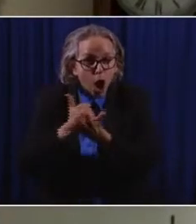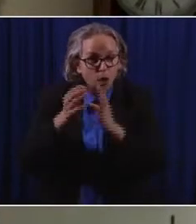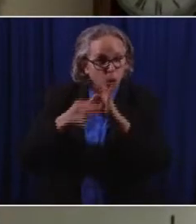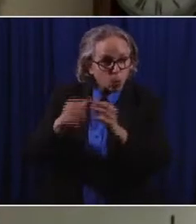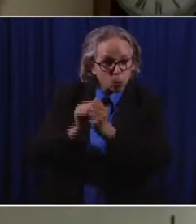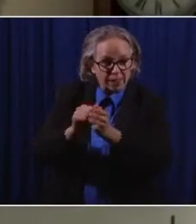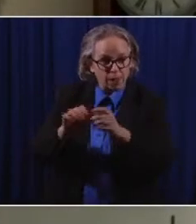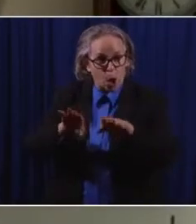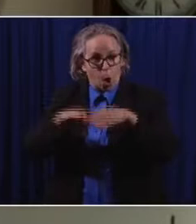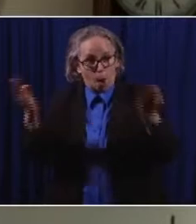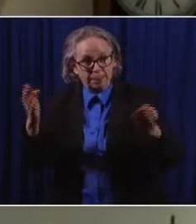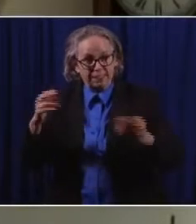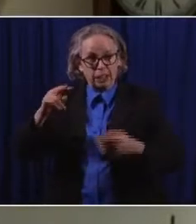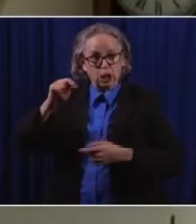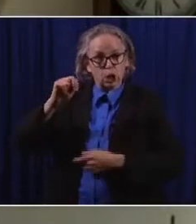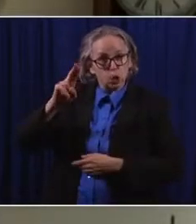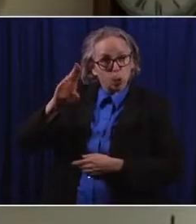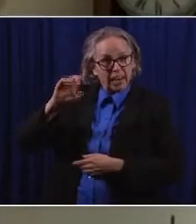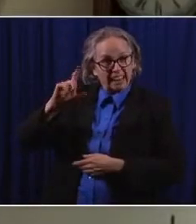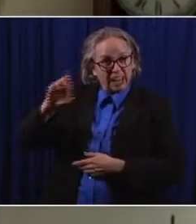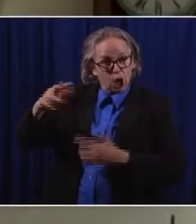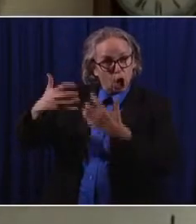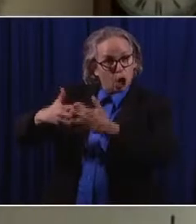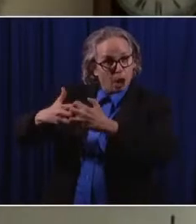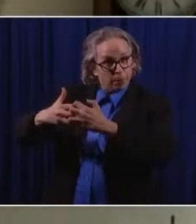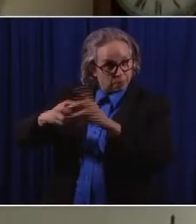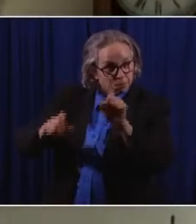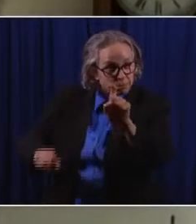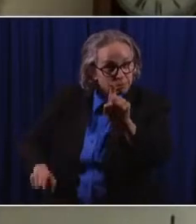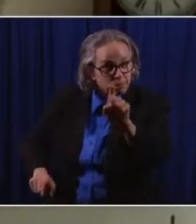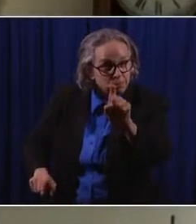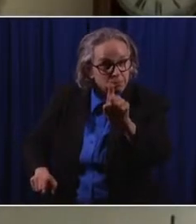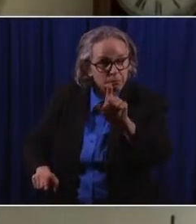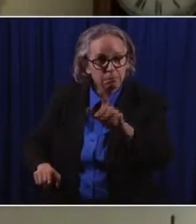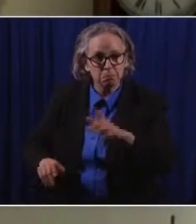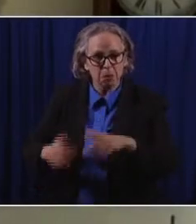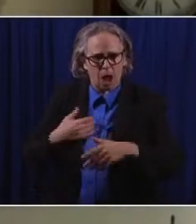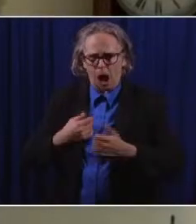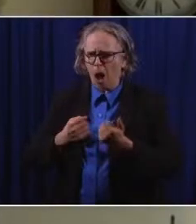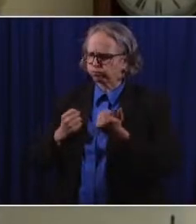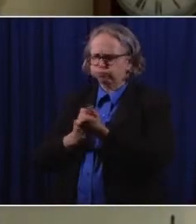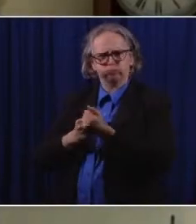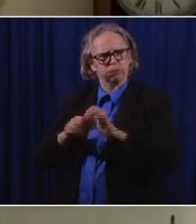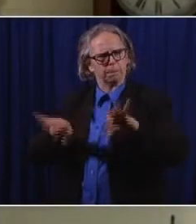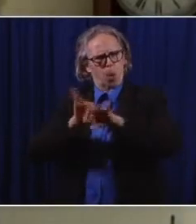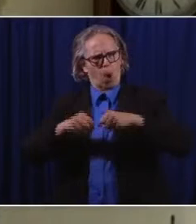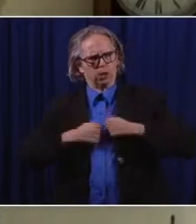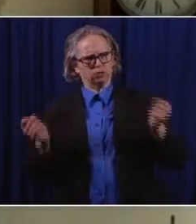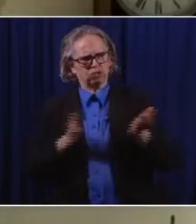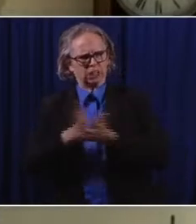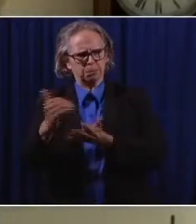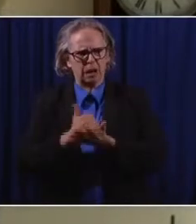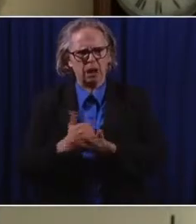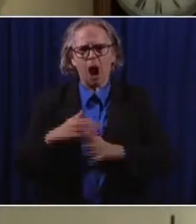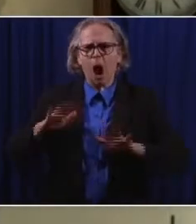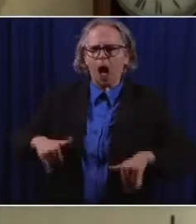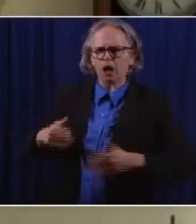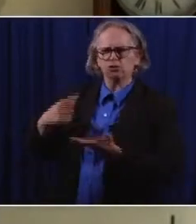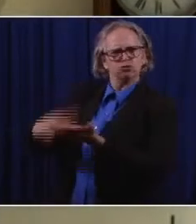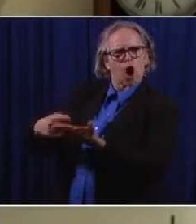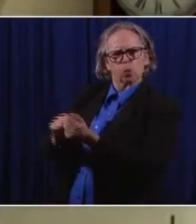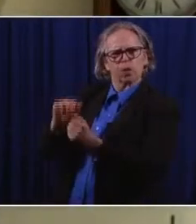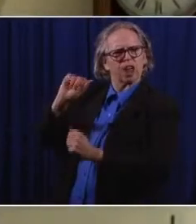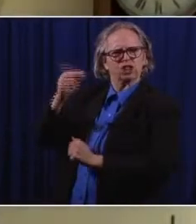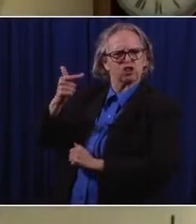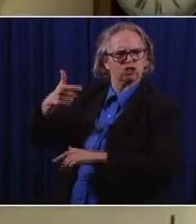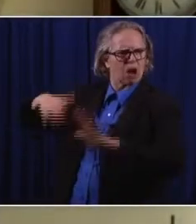I'm always for transparency, and I've not talked to the Attorney General about this. We'll talk about the process of who should do